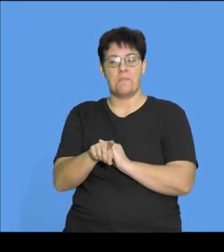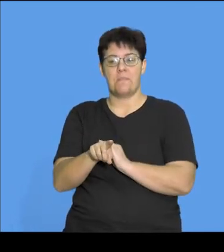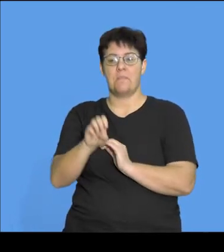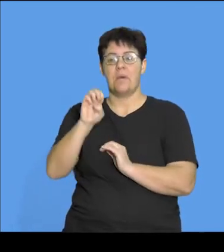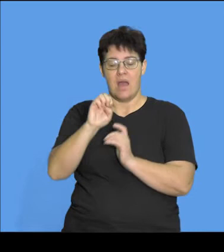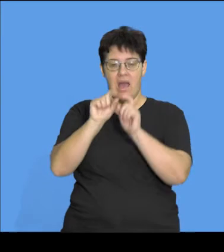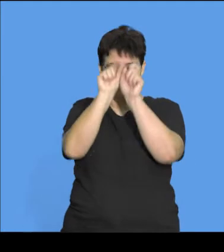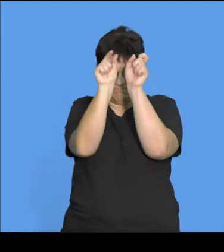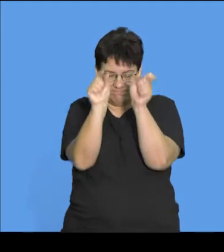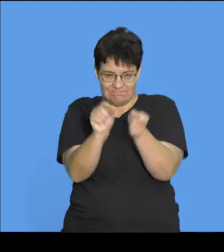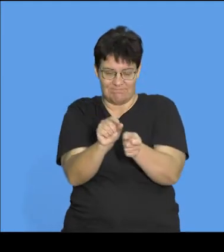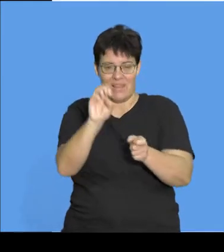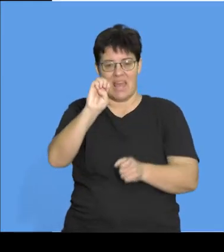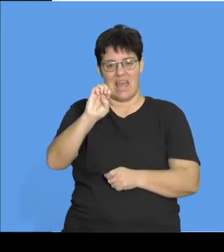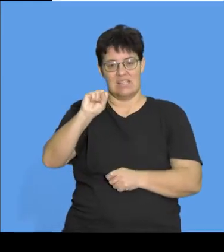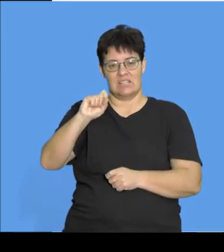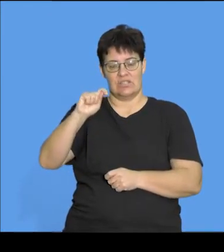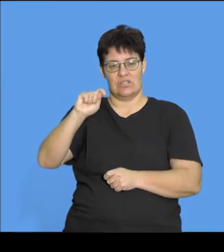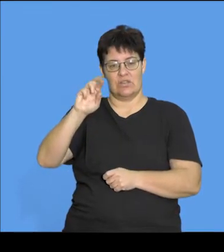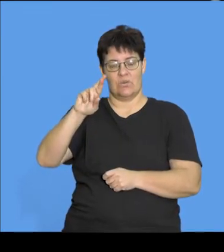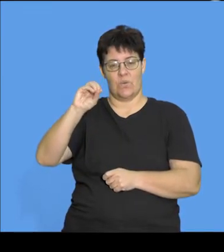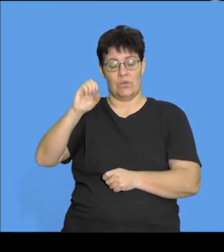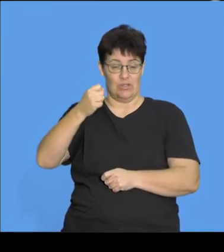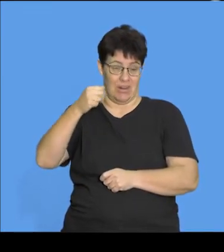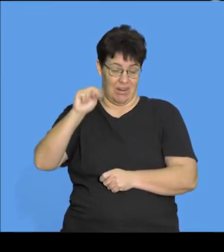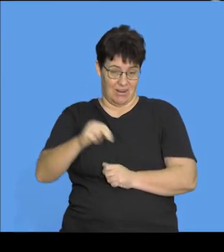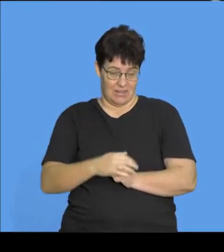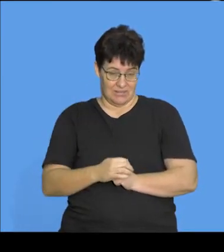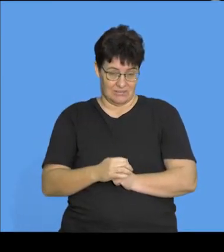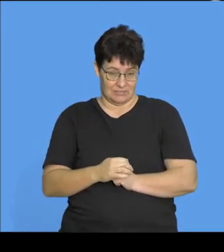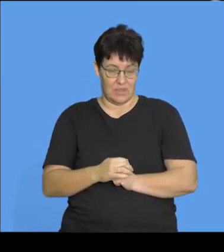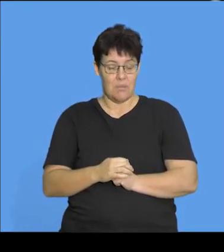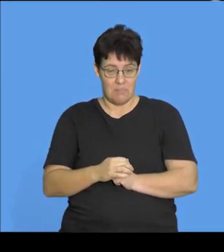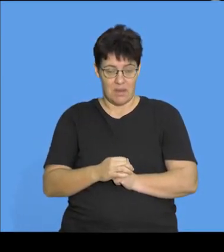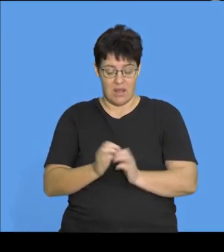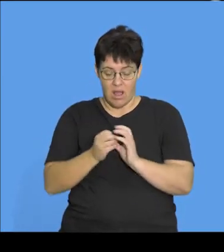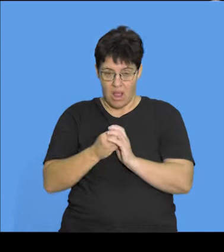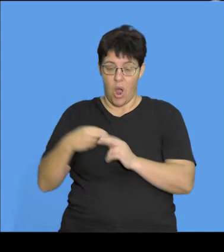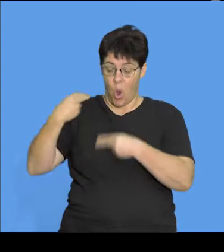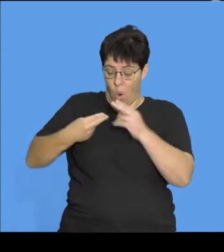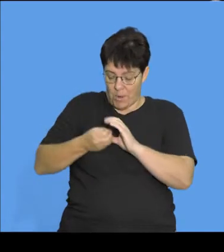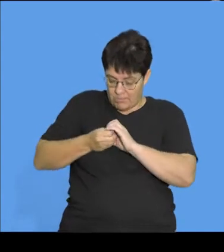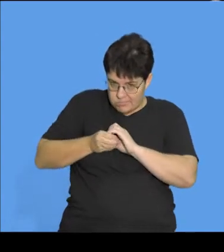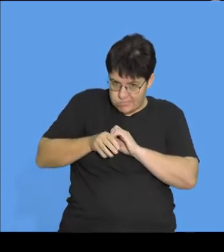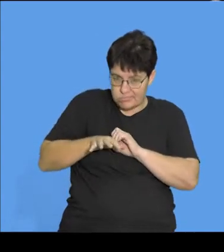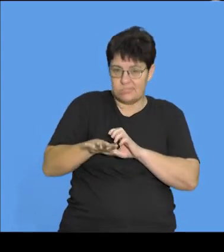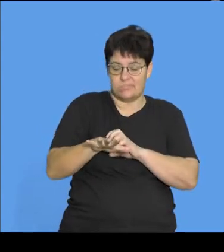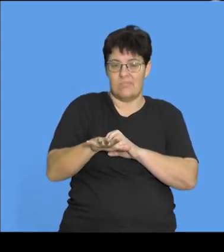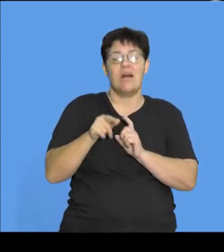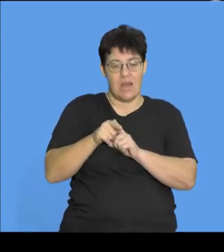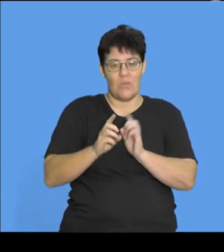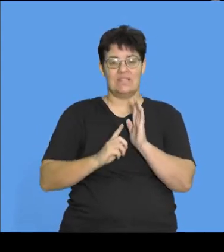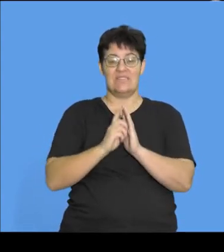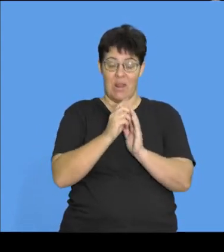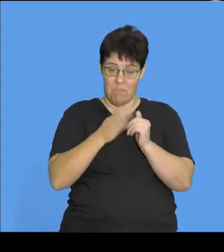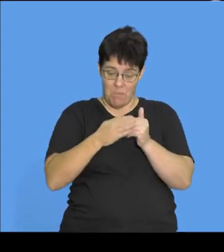this Graafian follicle also releases a hormone called estrogen as it develops.